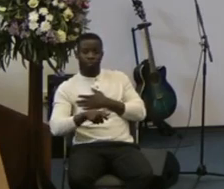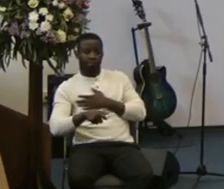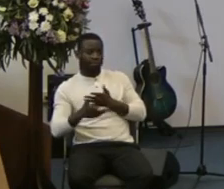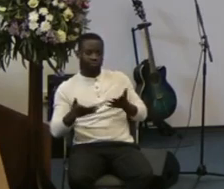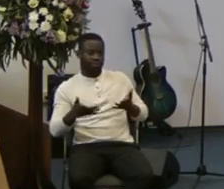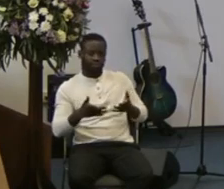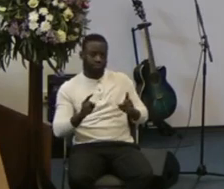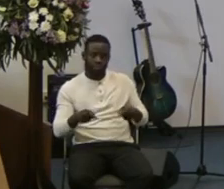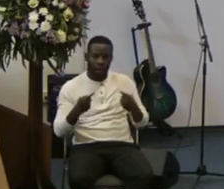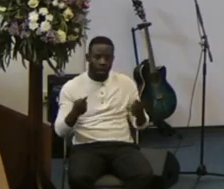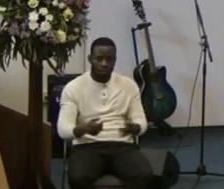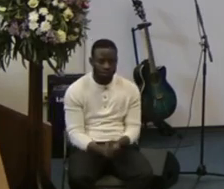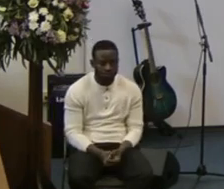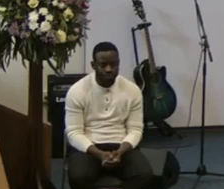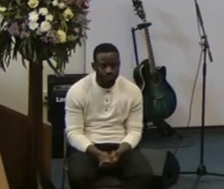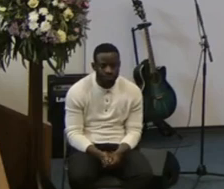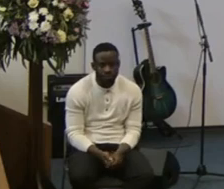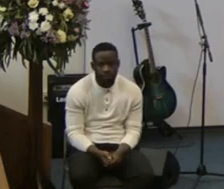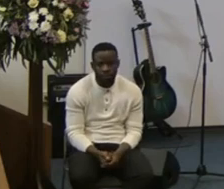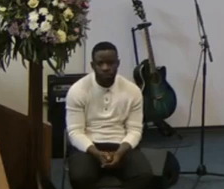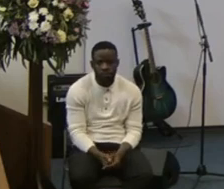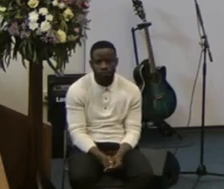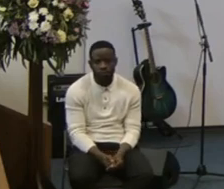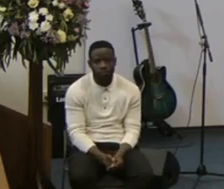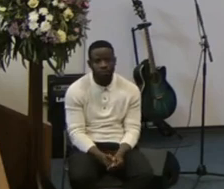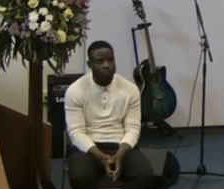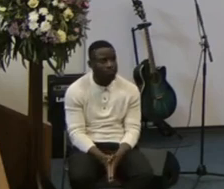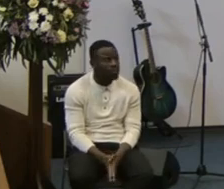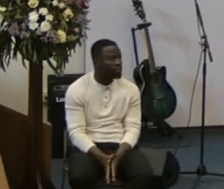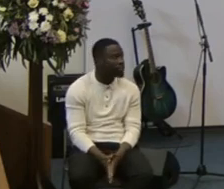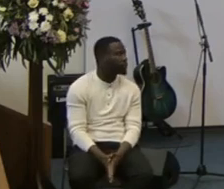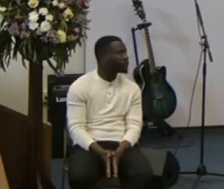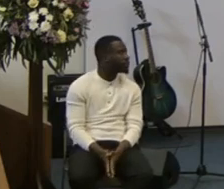bog-standard Christians like me, we can't really aspire to that.